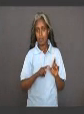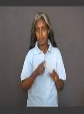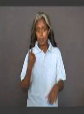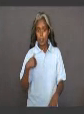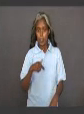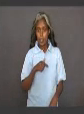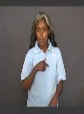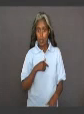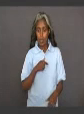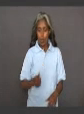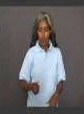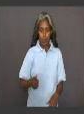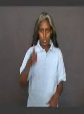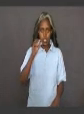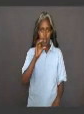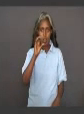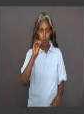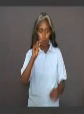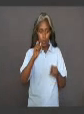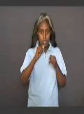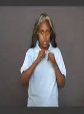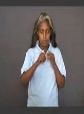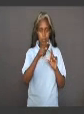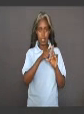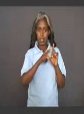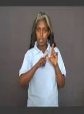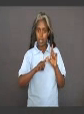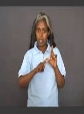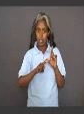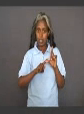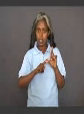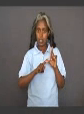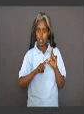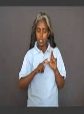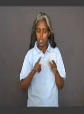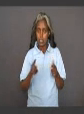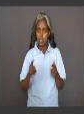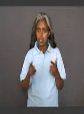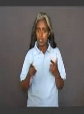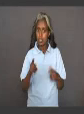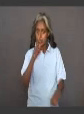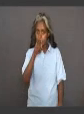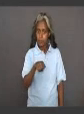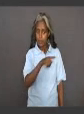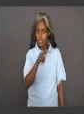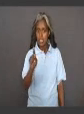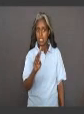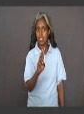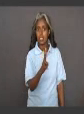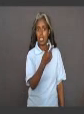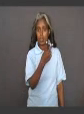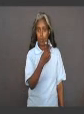our original coterminal angle is in the second quadrant.